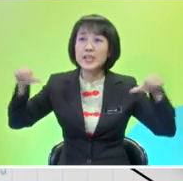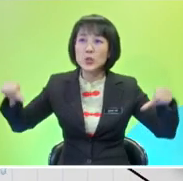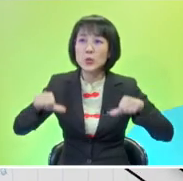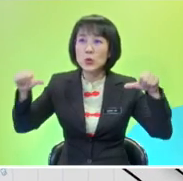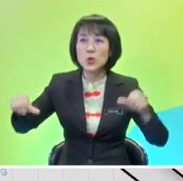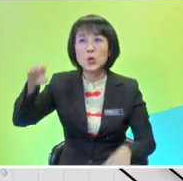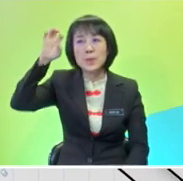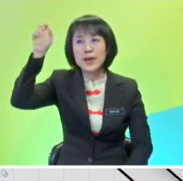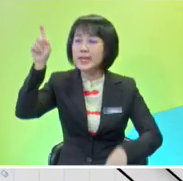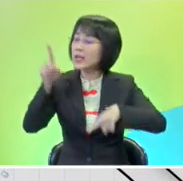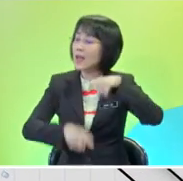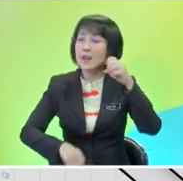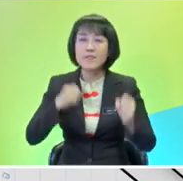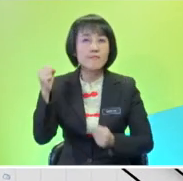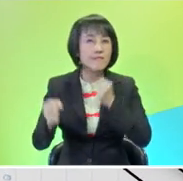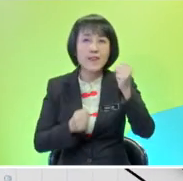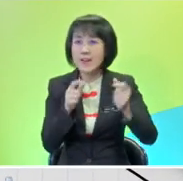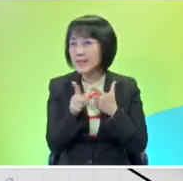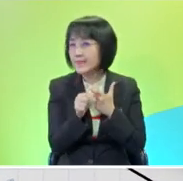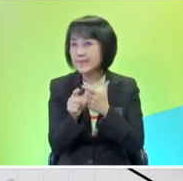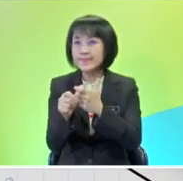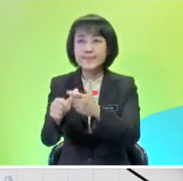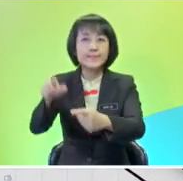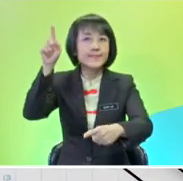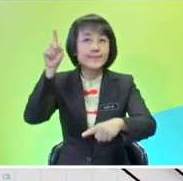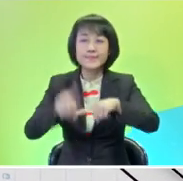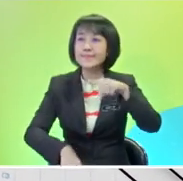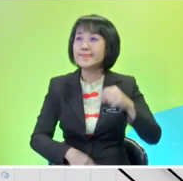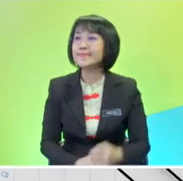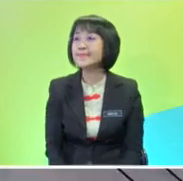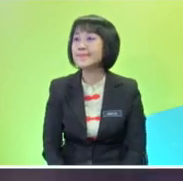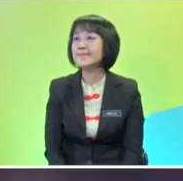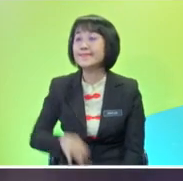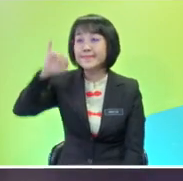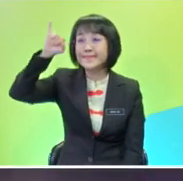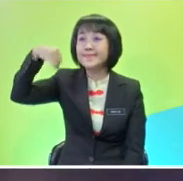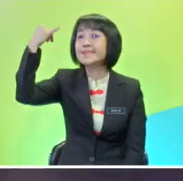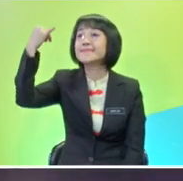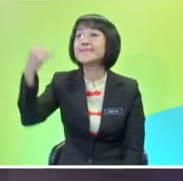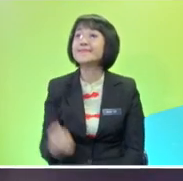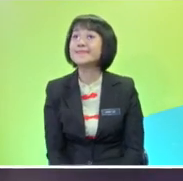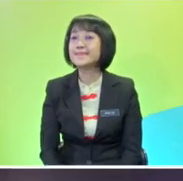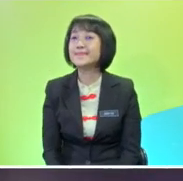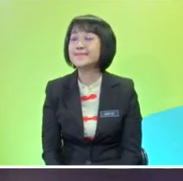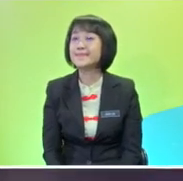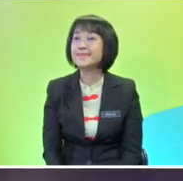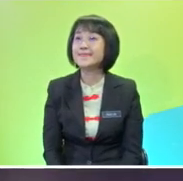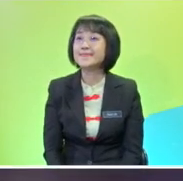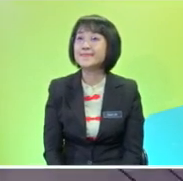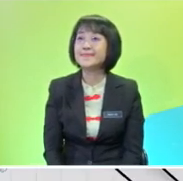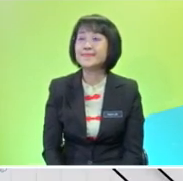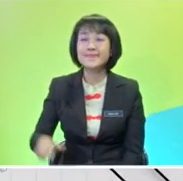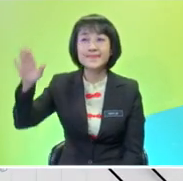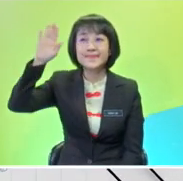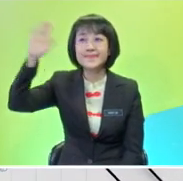run. Very well done, Nasiwa. Okay, I see Jauhan ready to answer. Go, Jauhan. Hi,